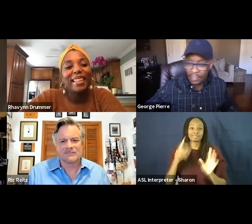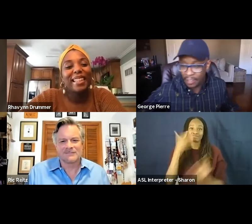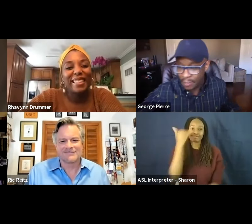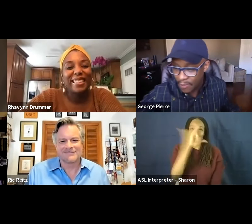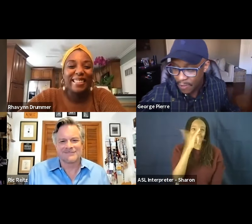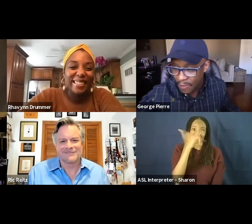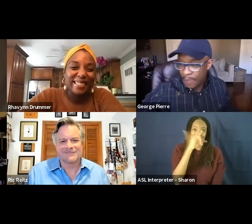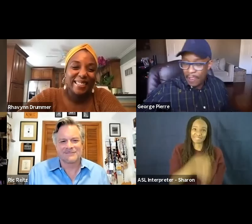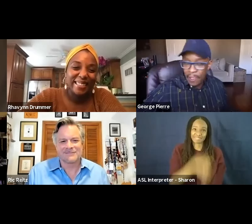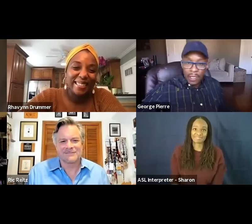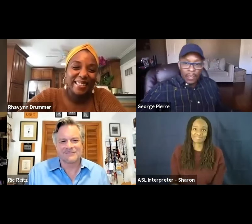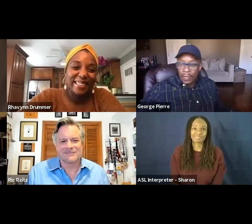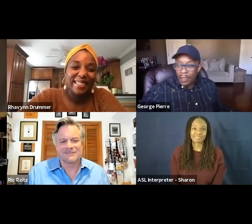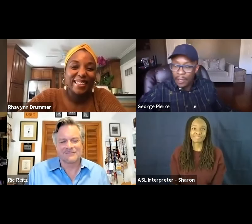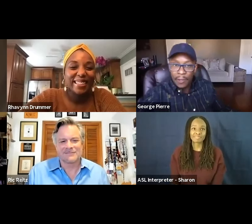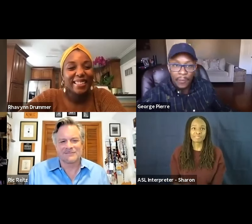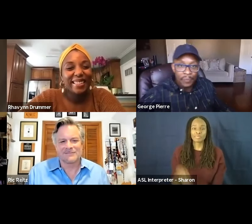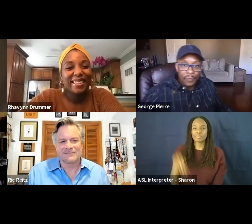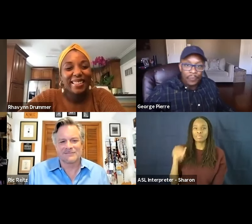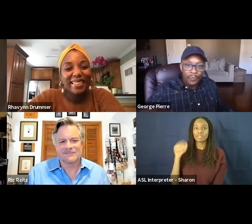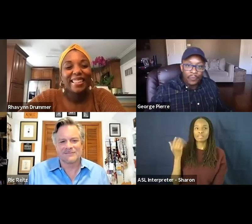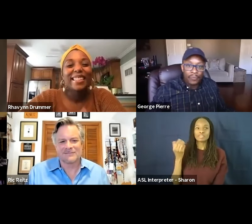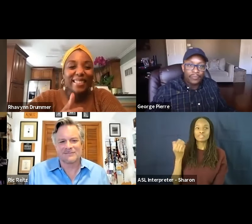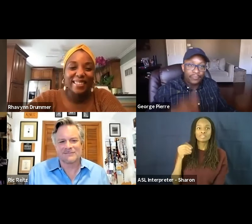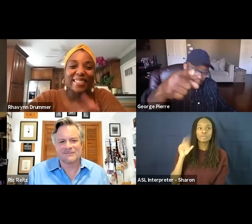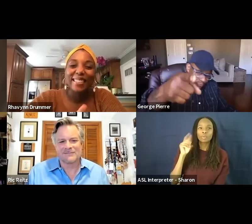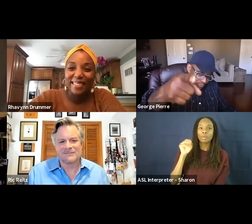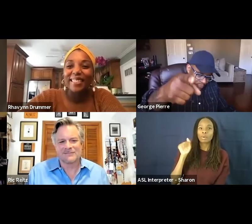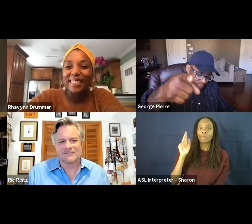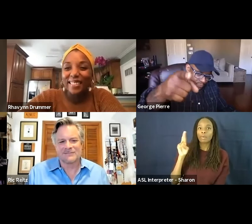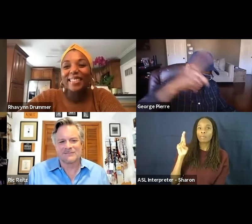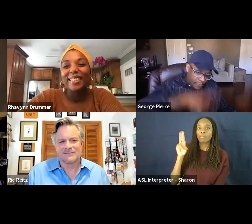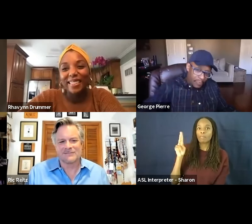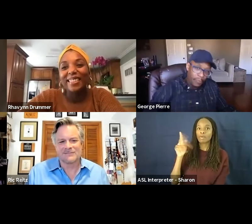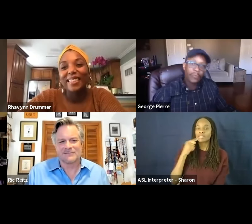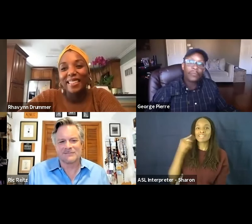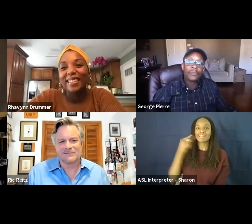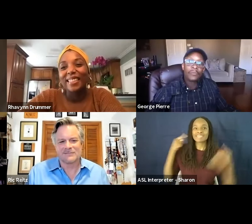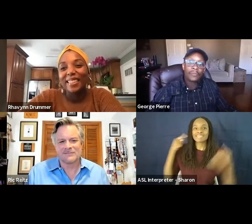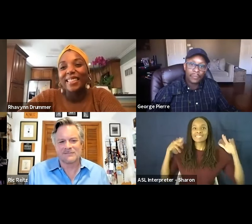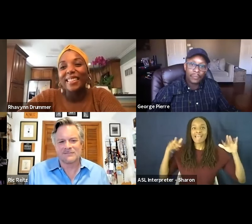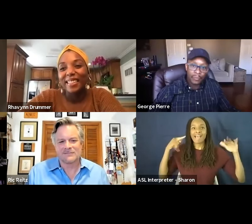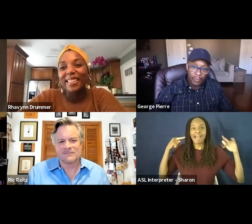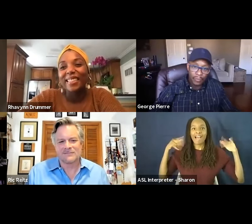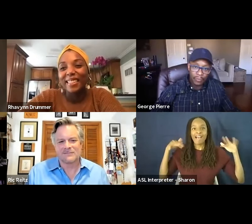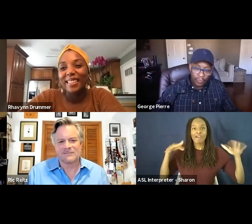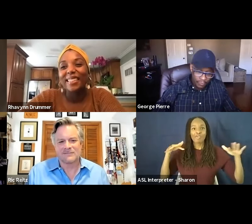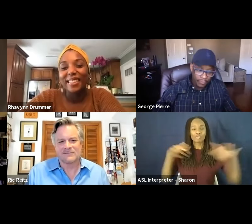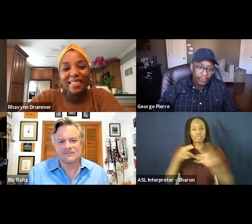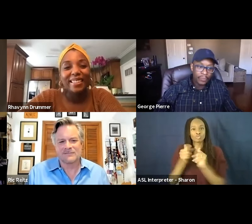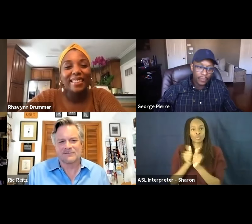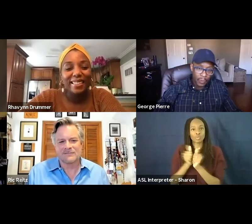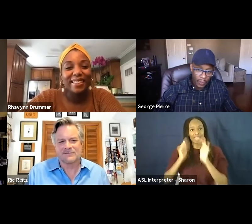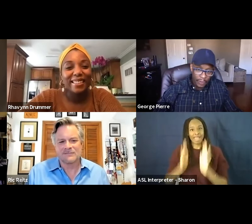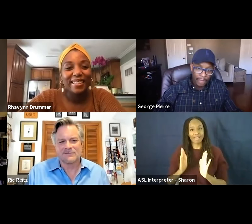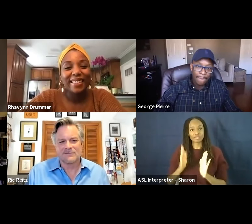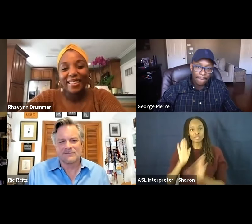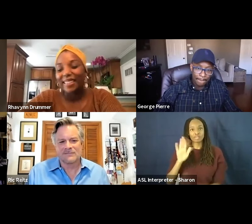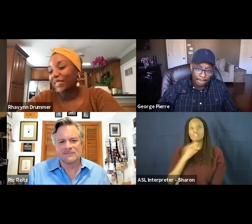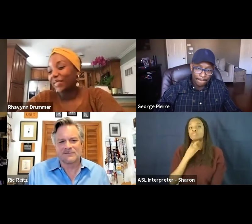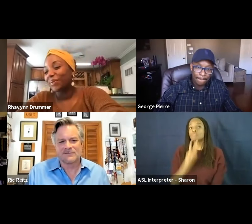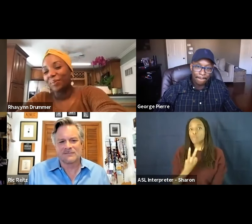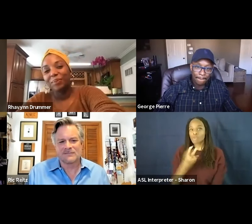ridiculous. Clayton's sound would be crucially important, the sound of the actor's voice and not